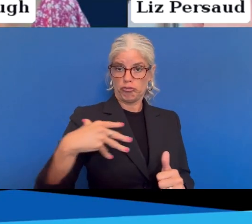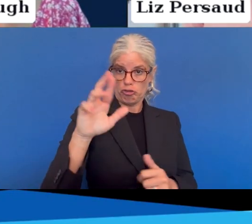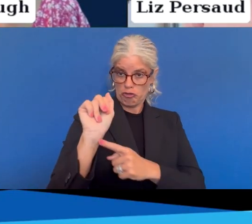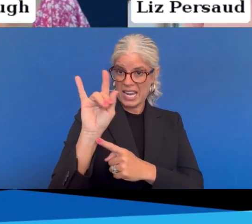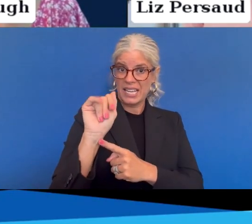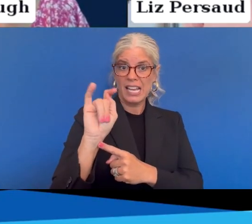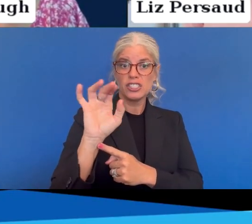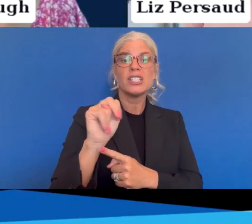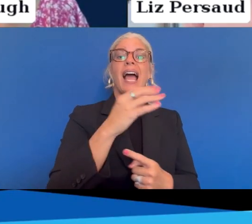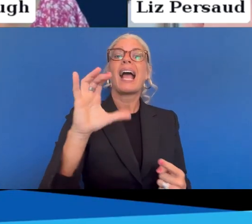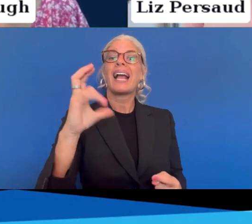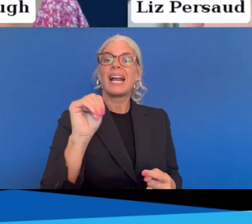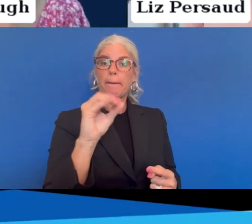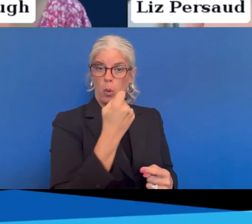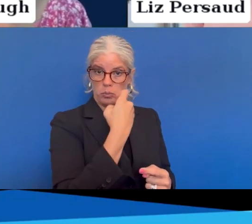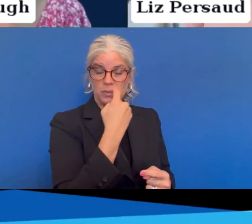many people out there.